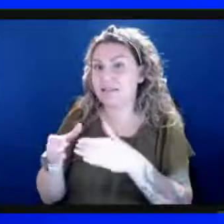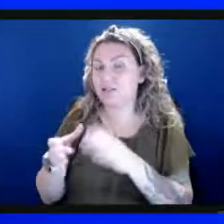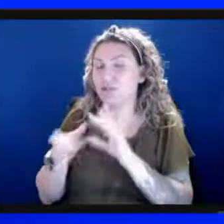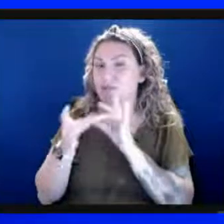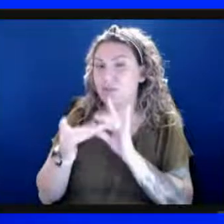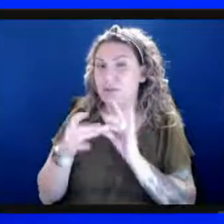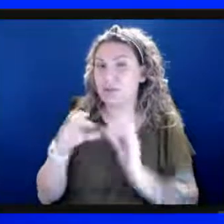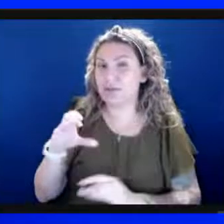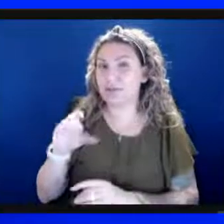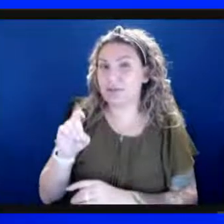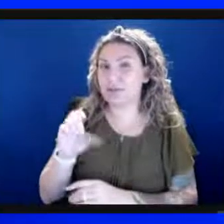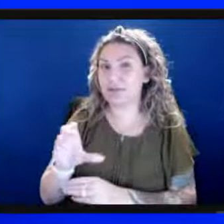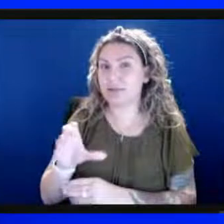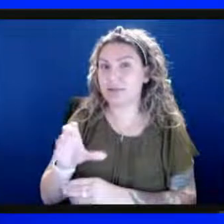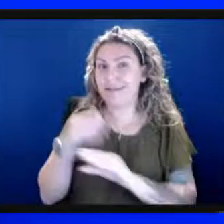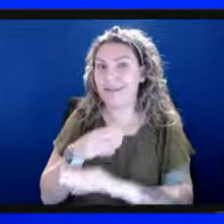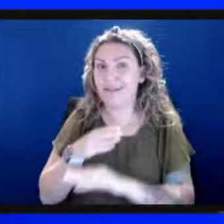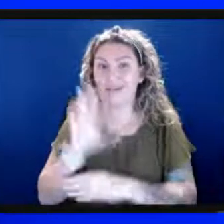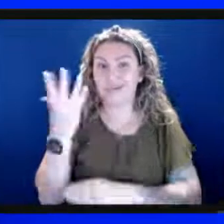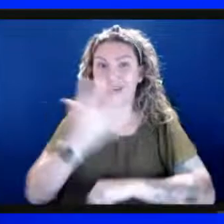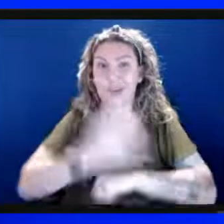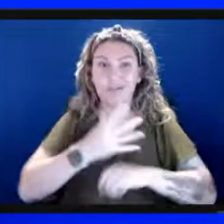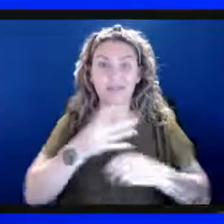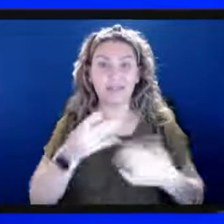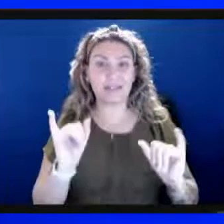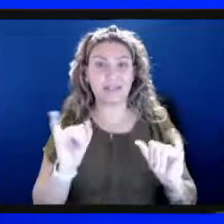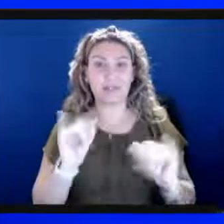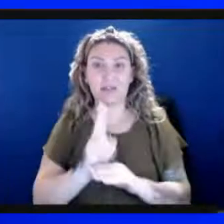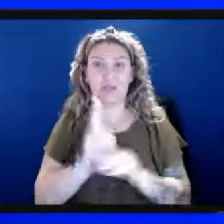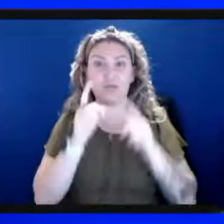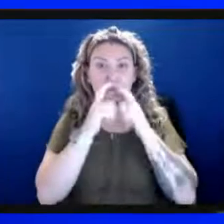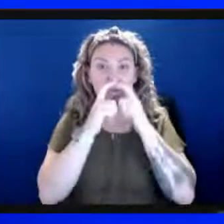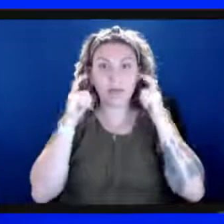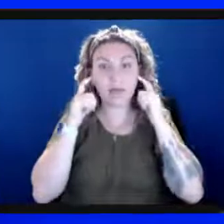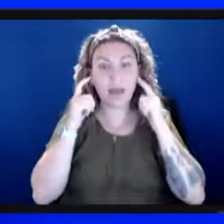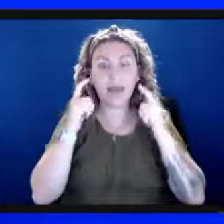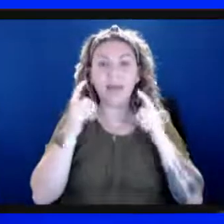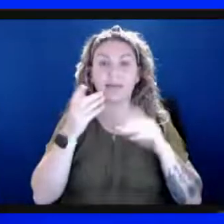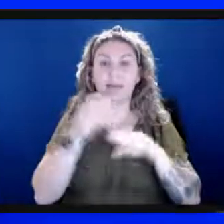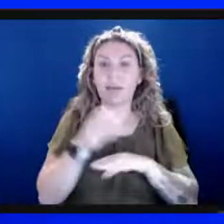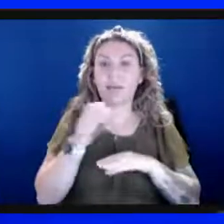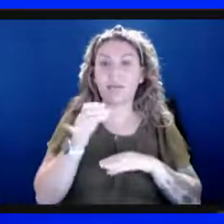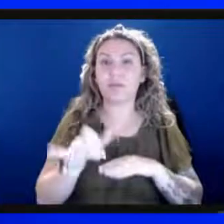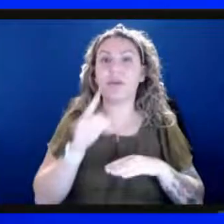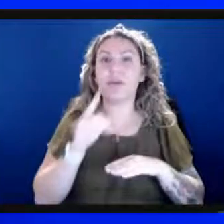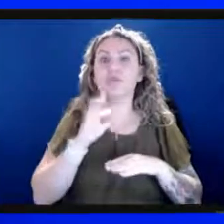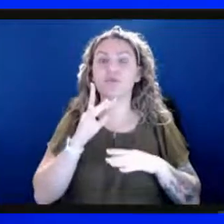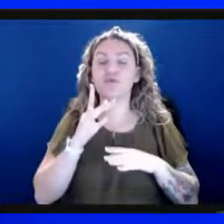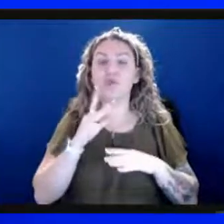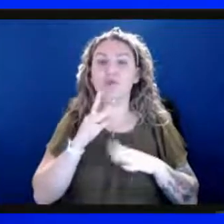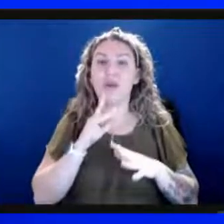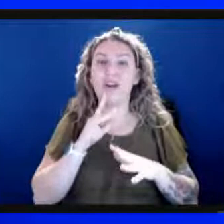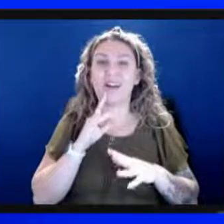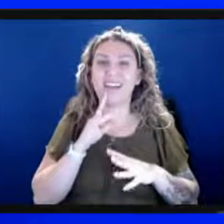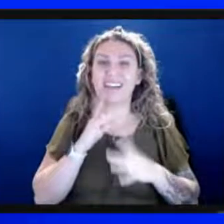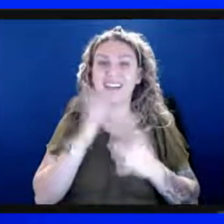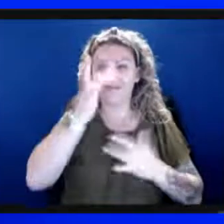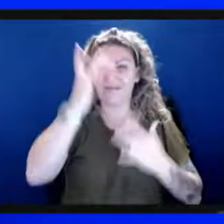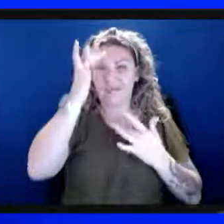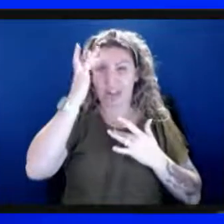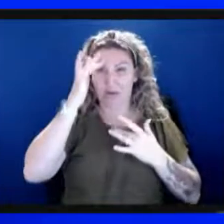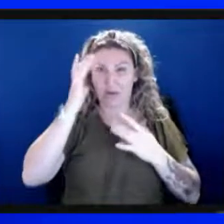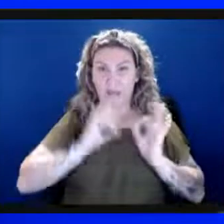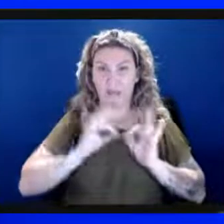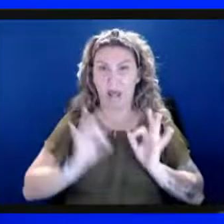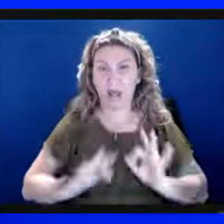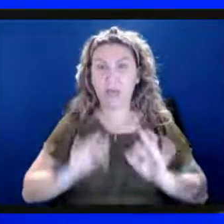say after that 5 days, still go wear a mask. At that point in time, your viral load is certainly decreasing. We know the highest viral load